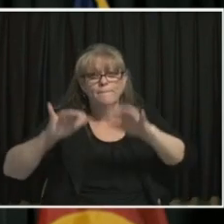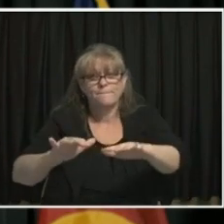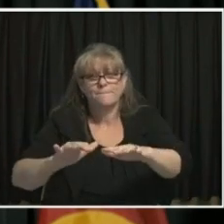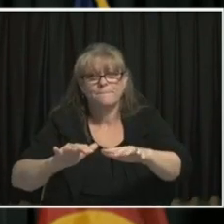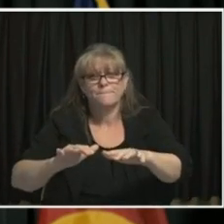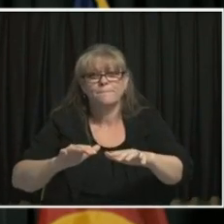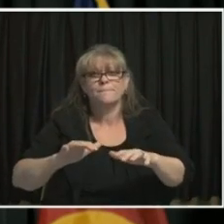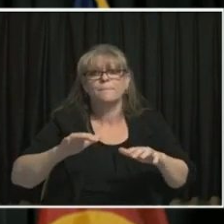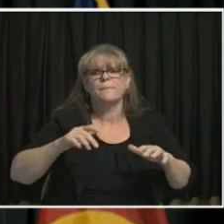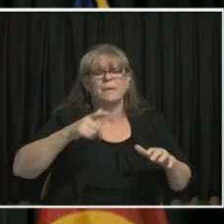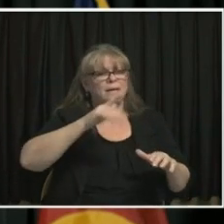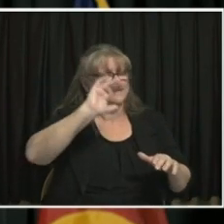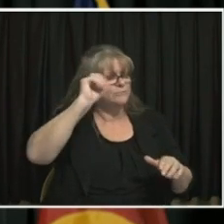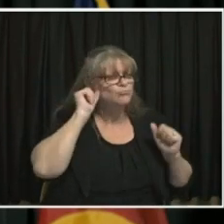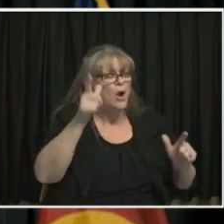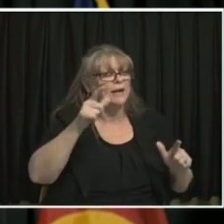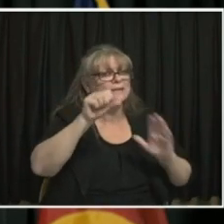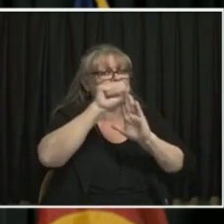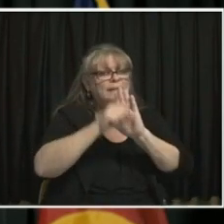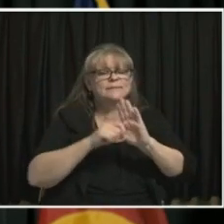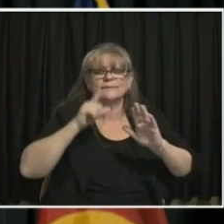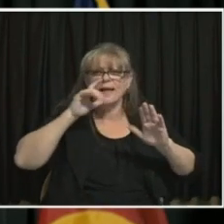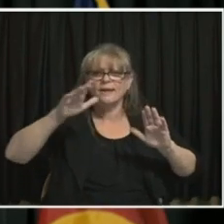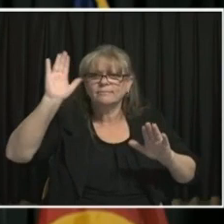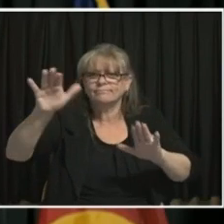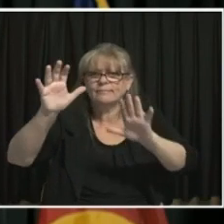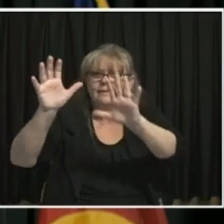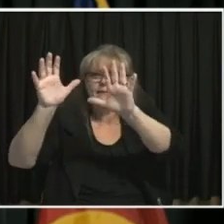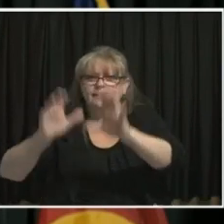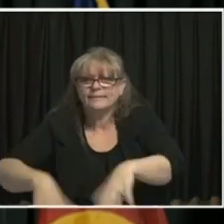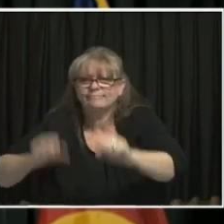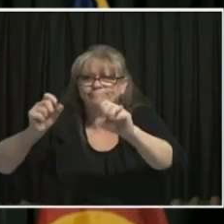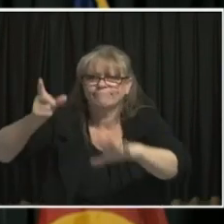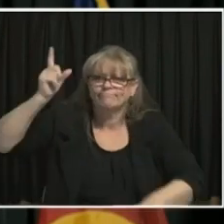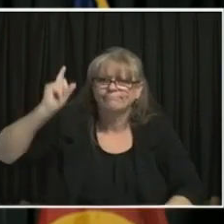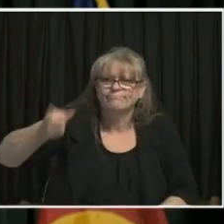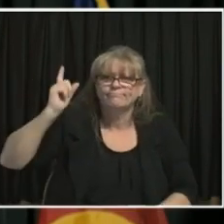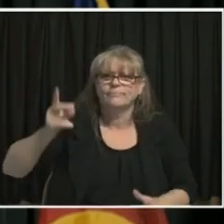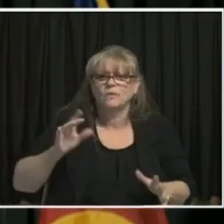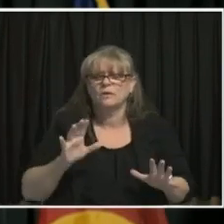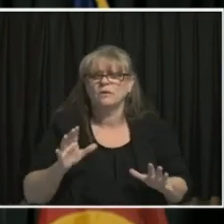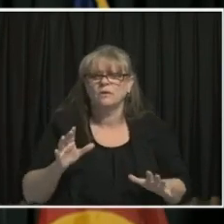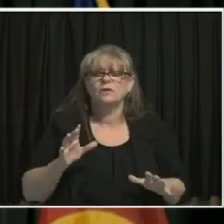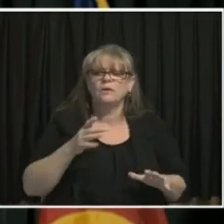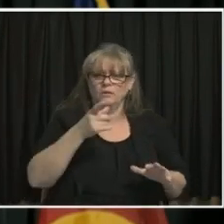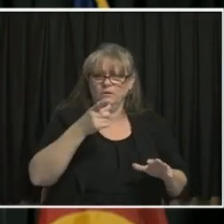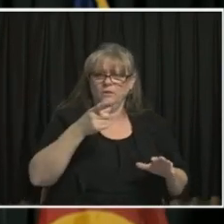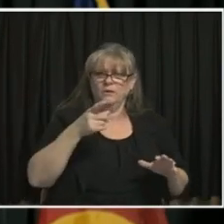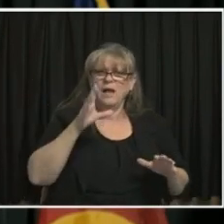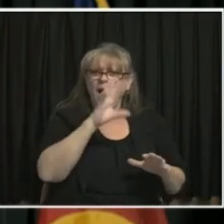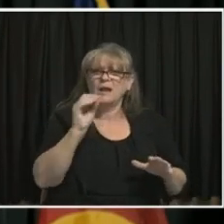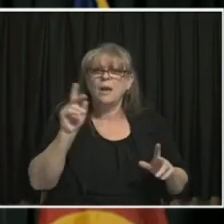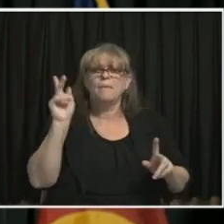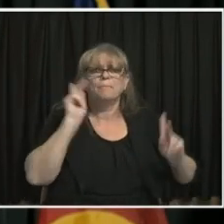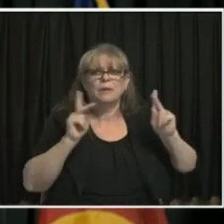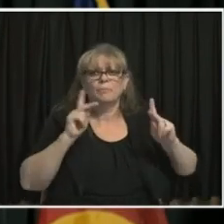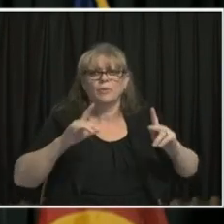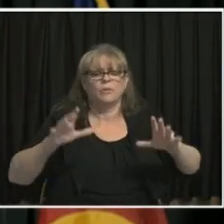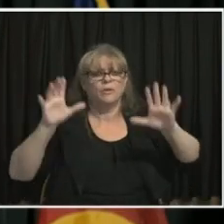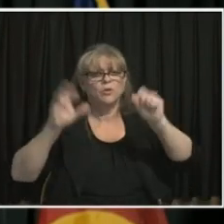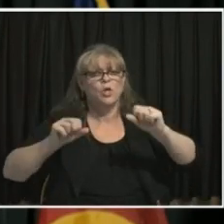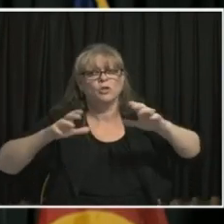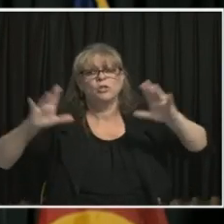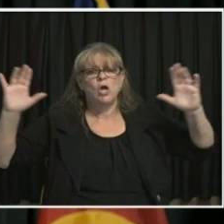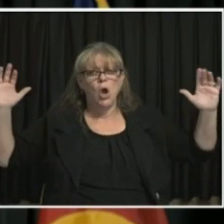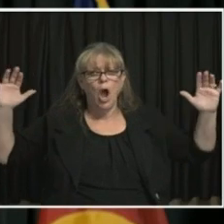forward, if there are others who host such large groups, what can they expect in terms of enforcement? Under the Colorado Food